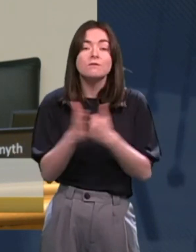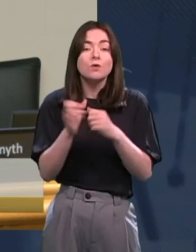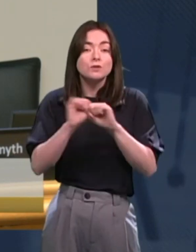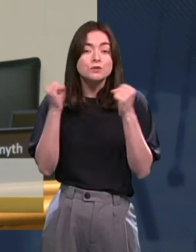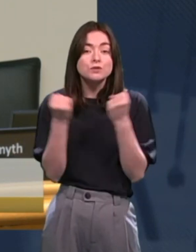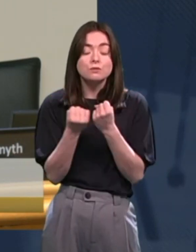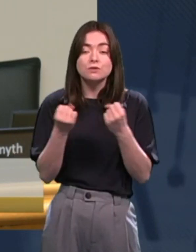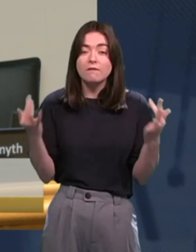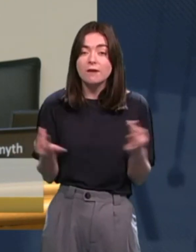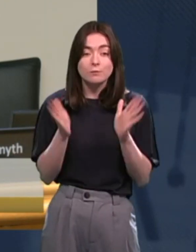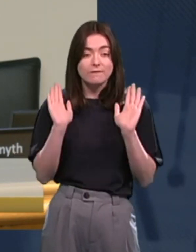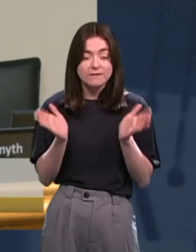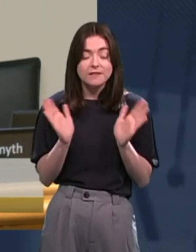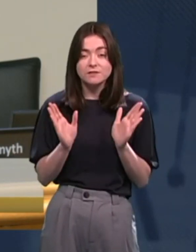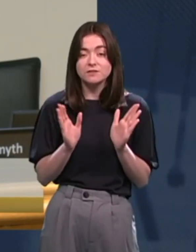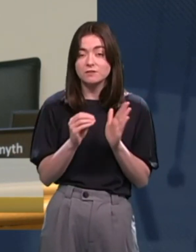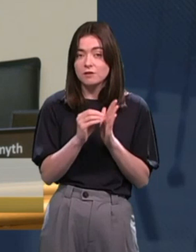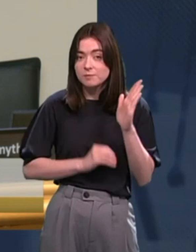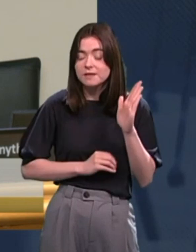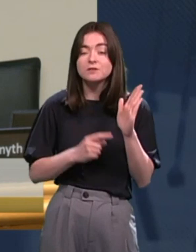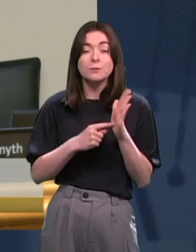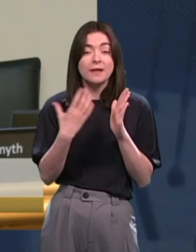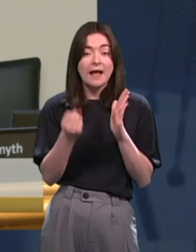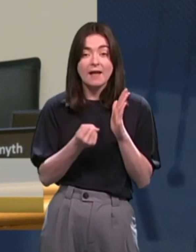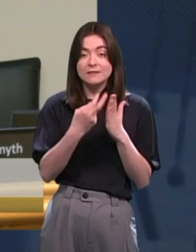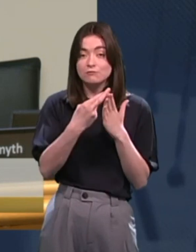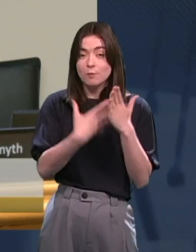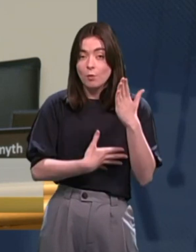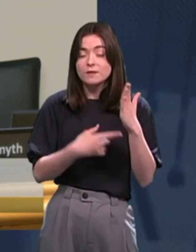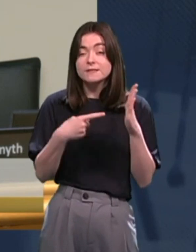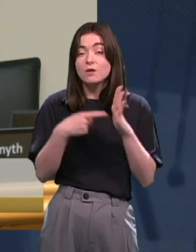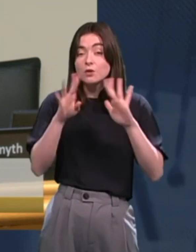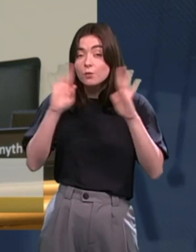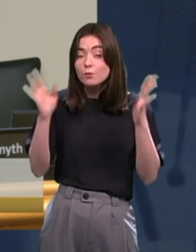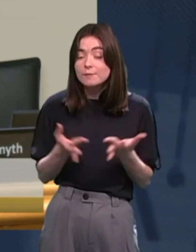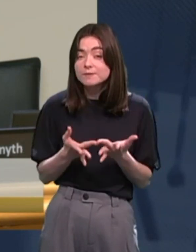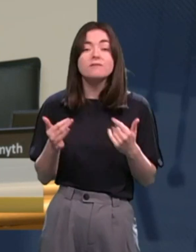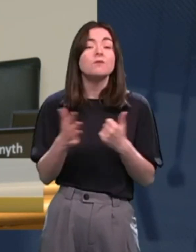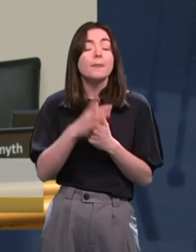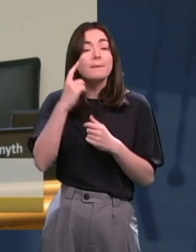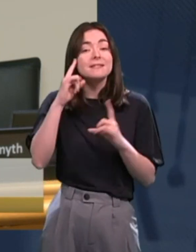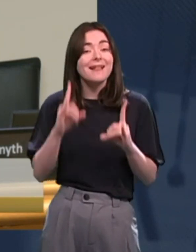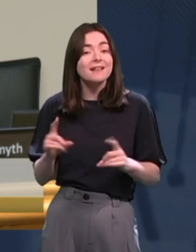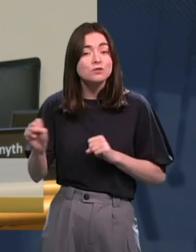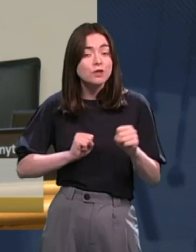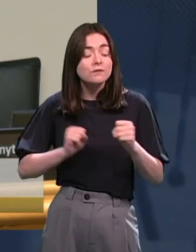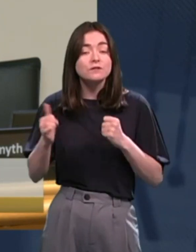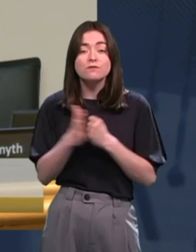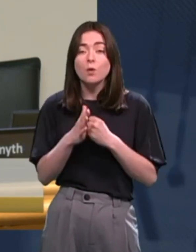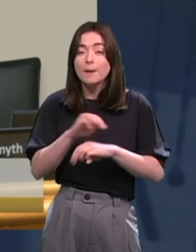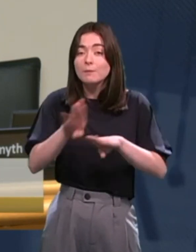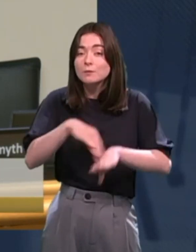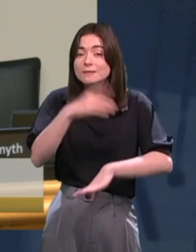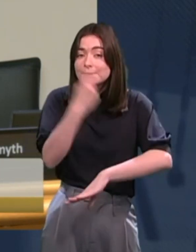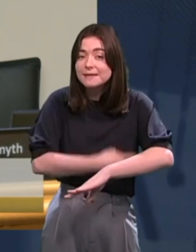documented. We have a number of these reports on our website in the mental health service with people with